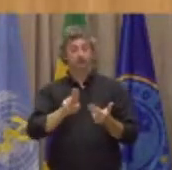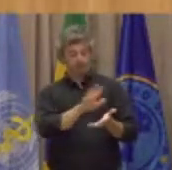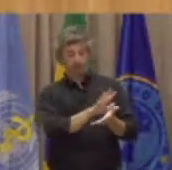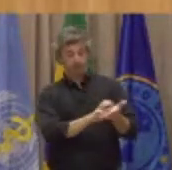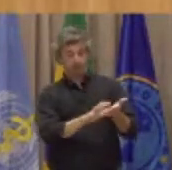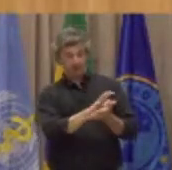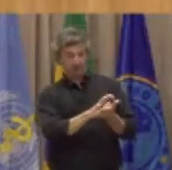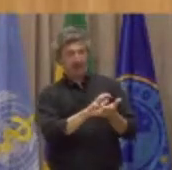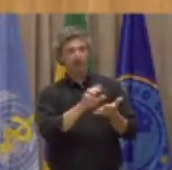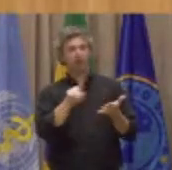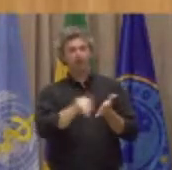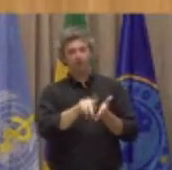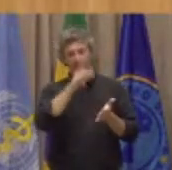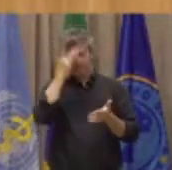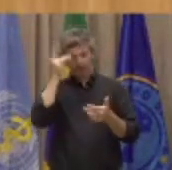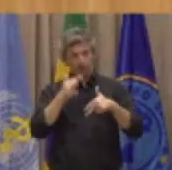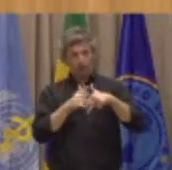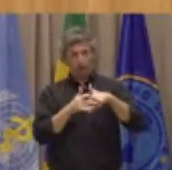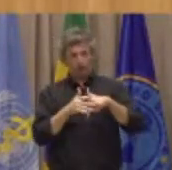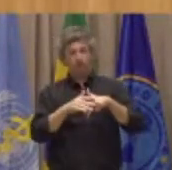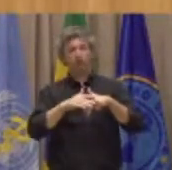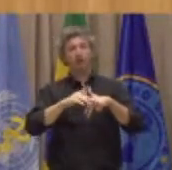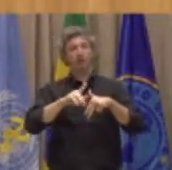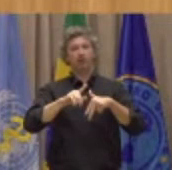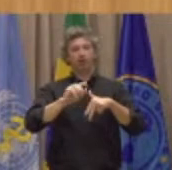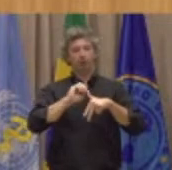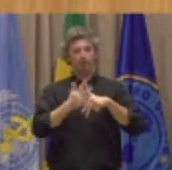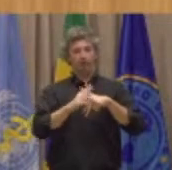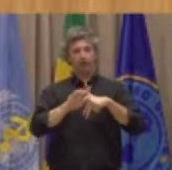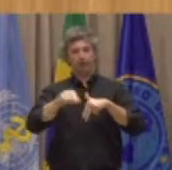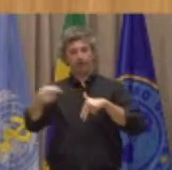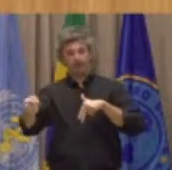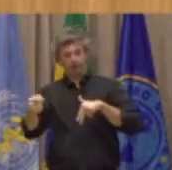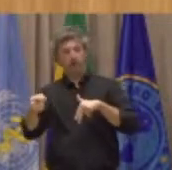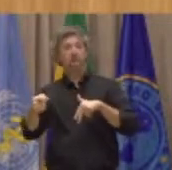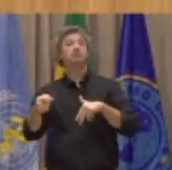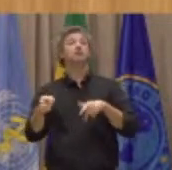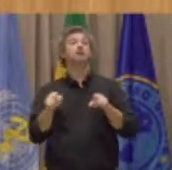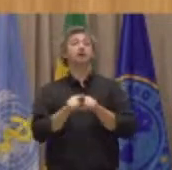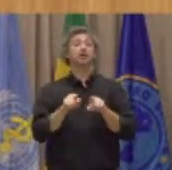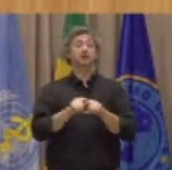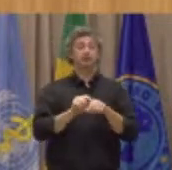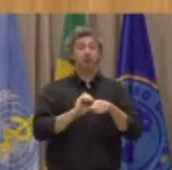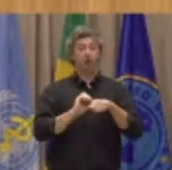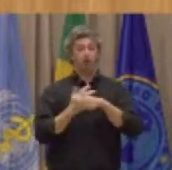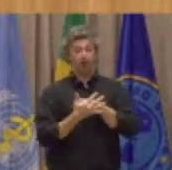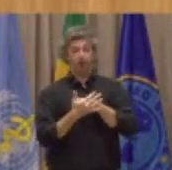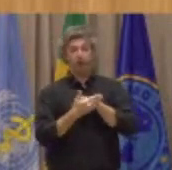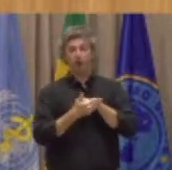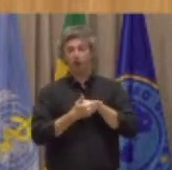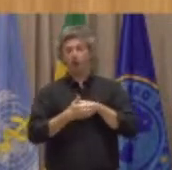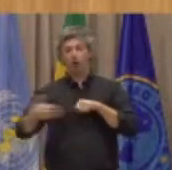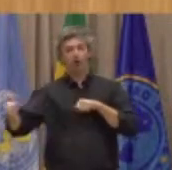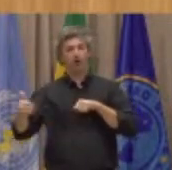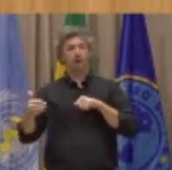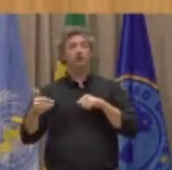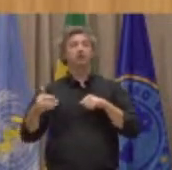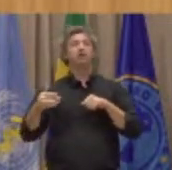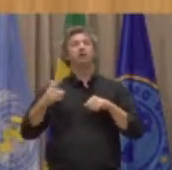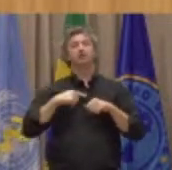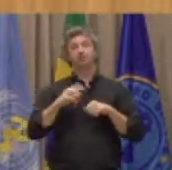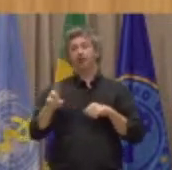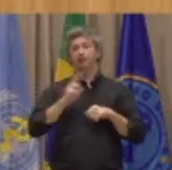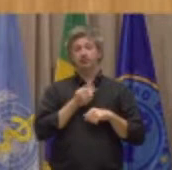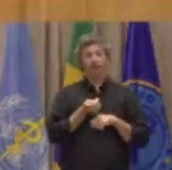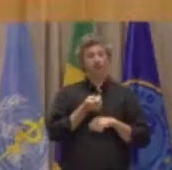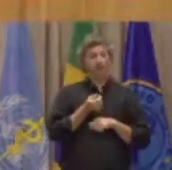use the data post-COVID or long COVID. We had a very low